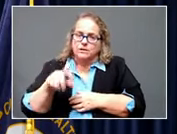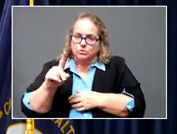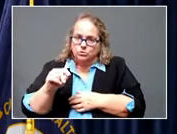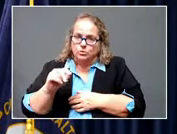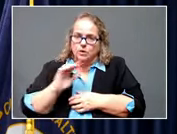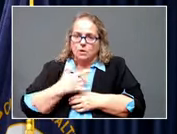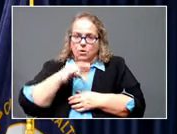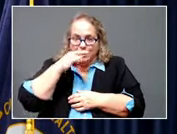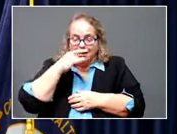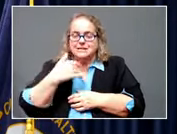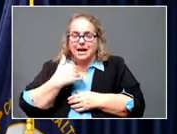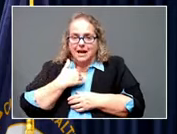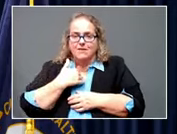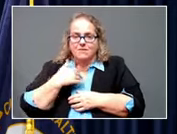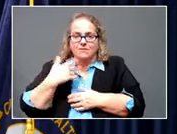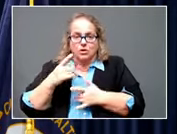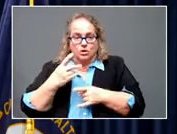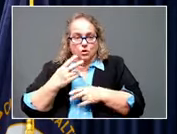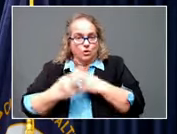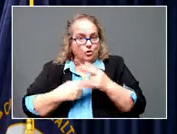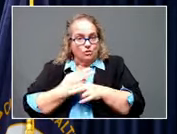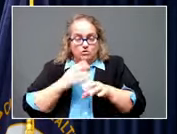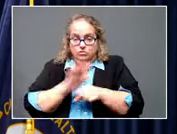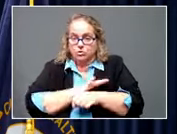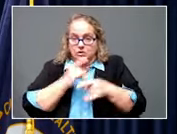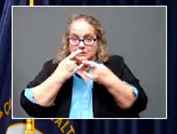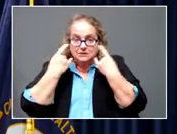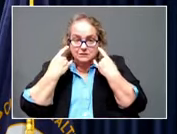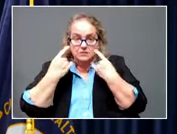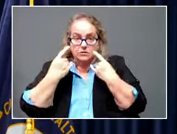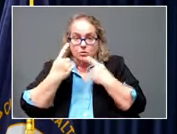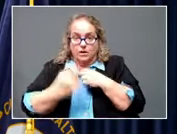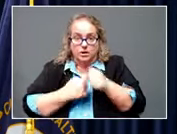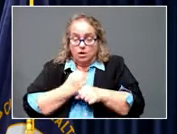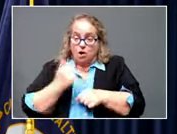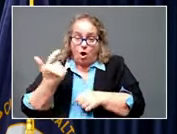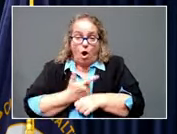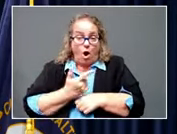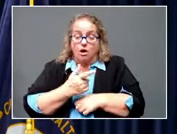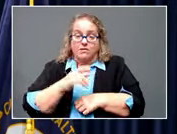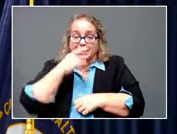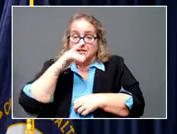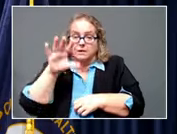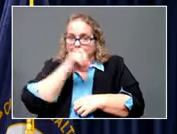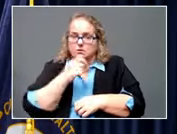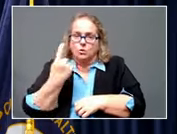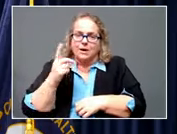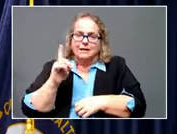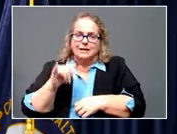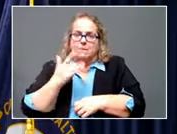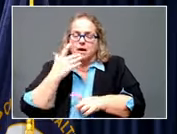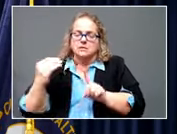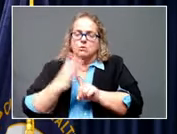have been universal masking the whole year combined. They have missed one day due to exposure to somebody, one